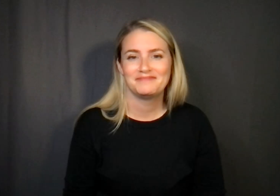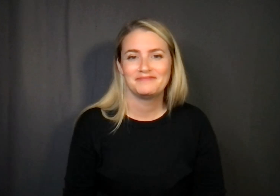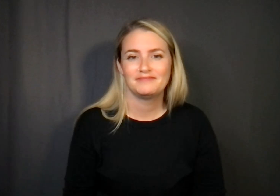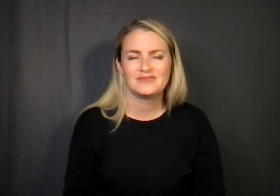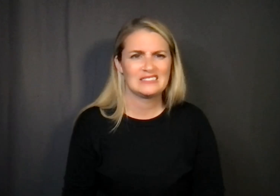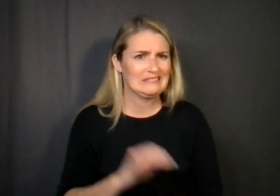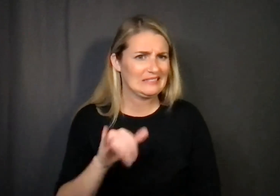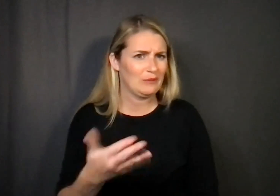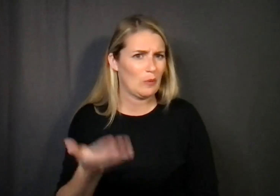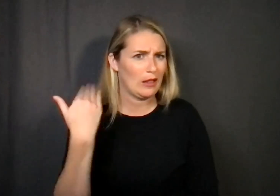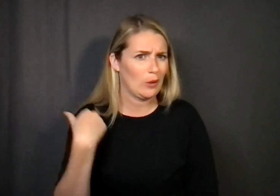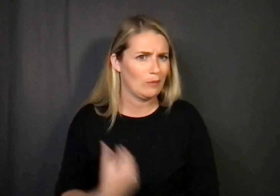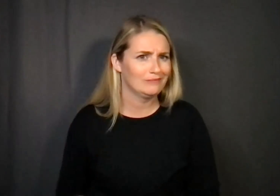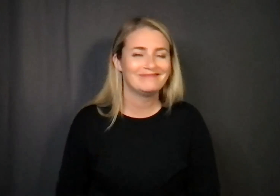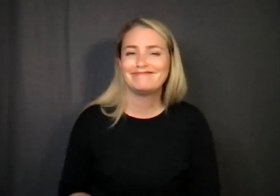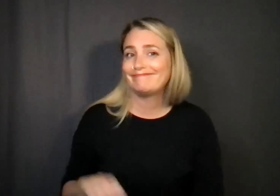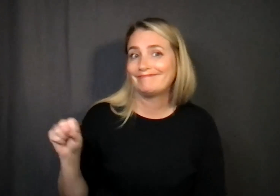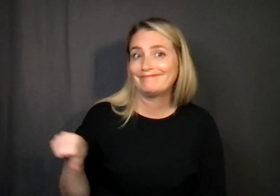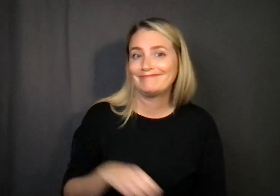was a while ago. Yeah.